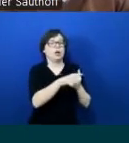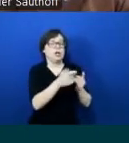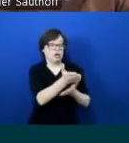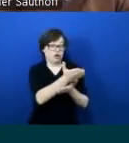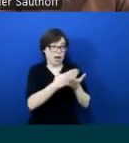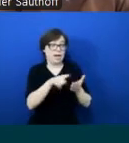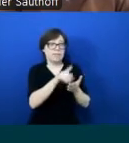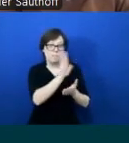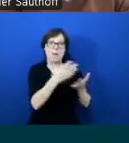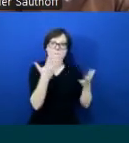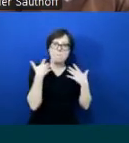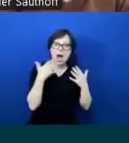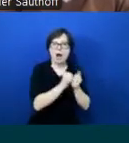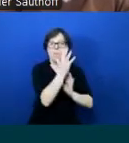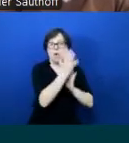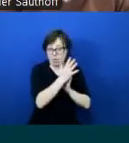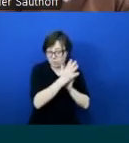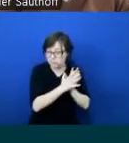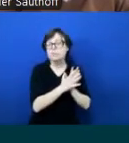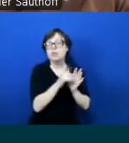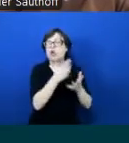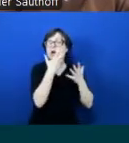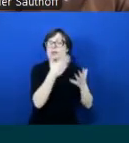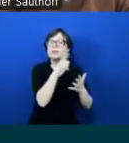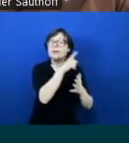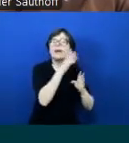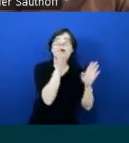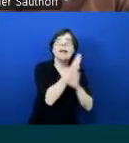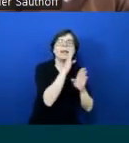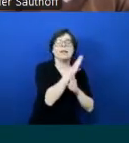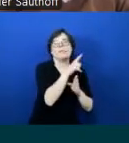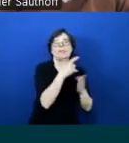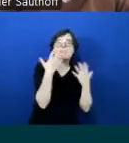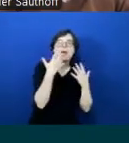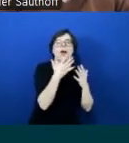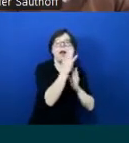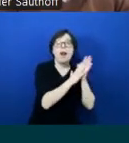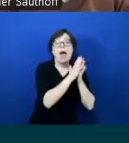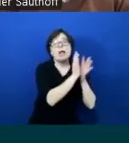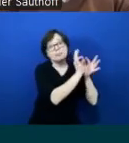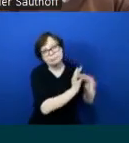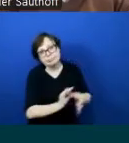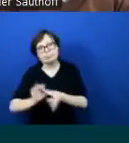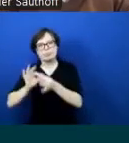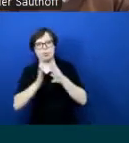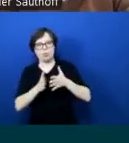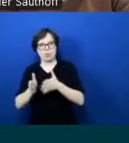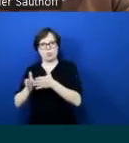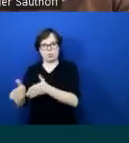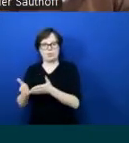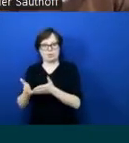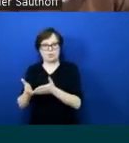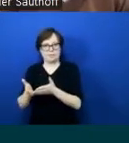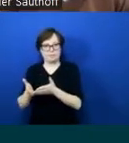forest or the park atmosphere into the streets, and to promote tree planting in parks and forests for the